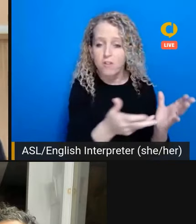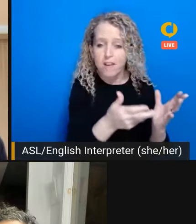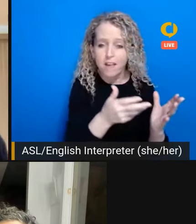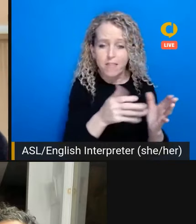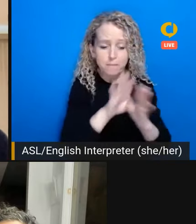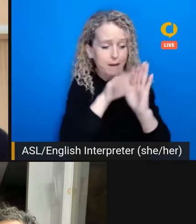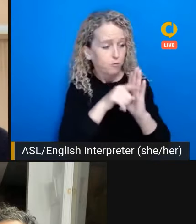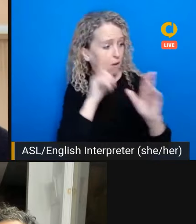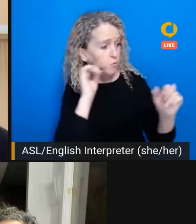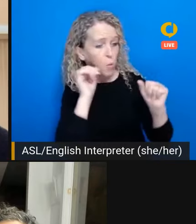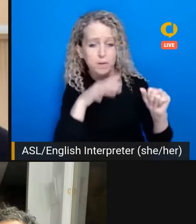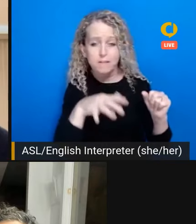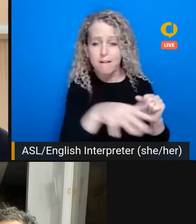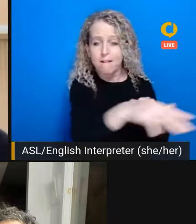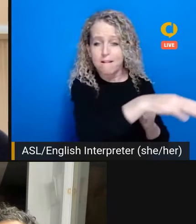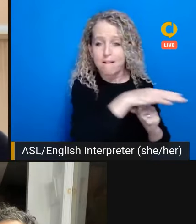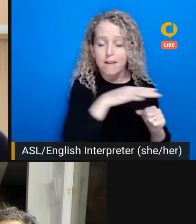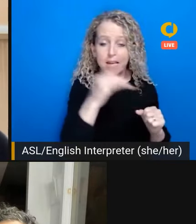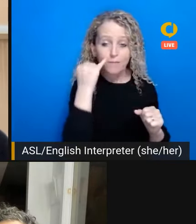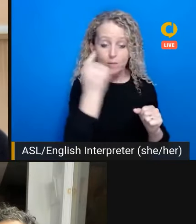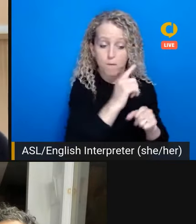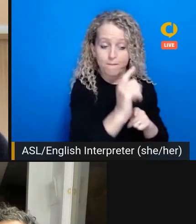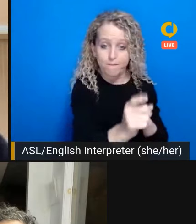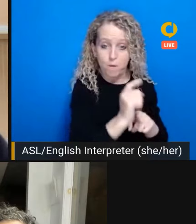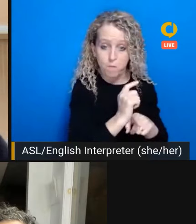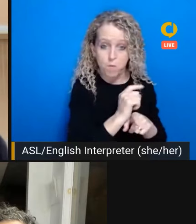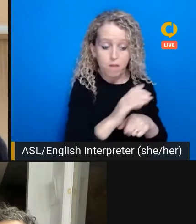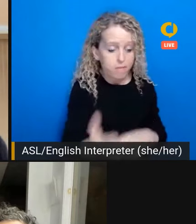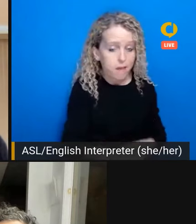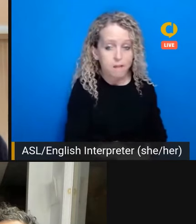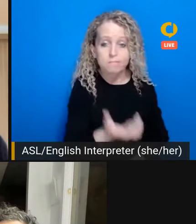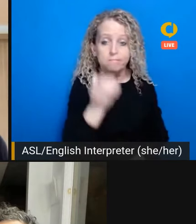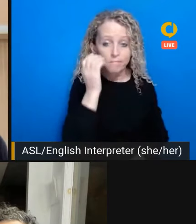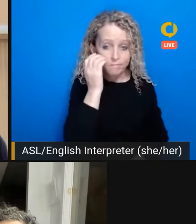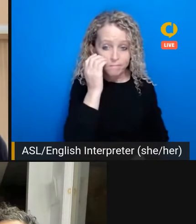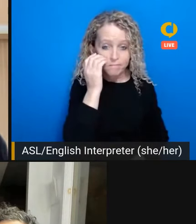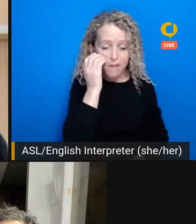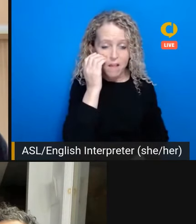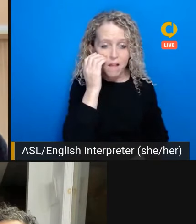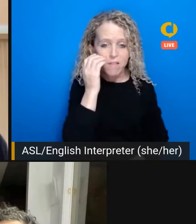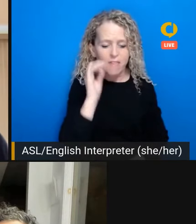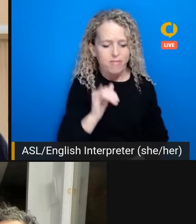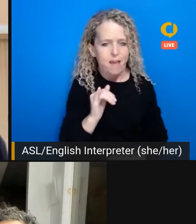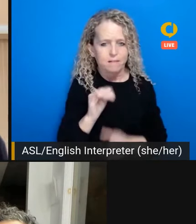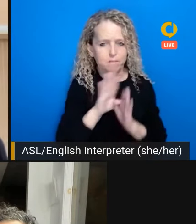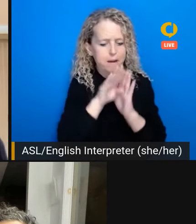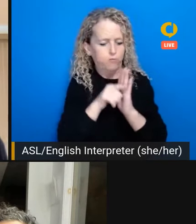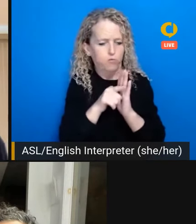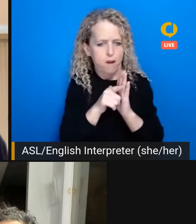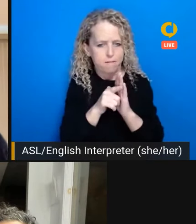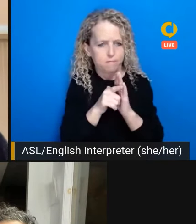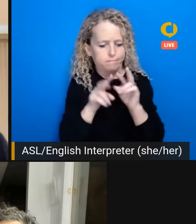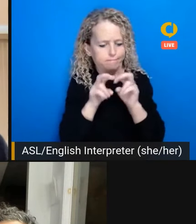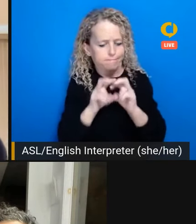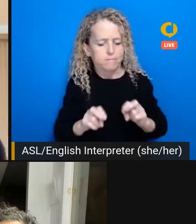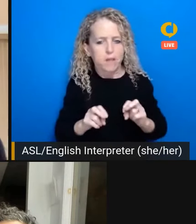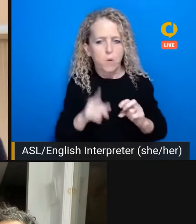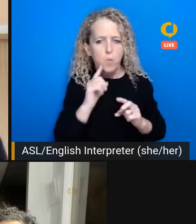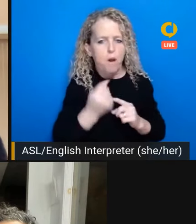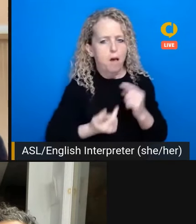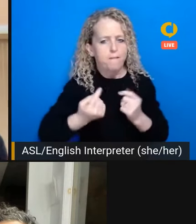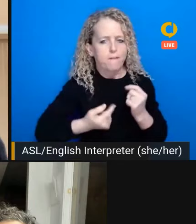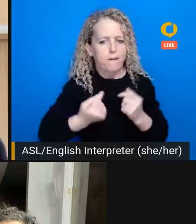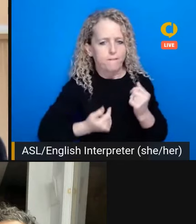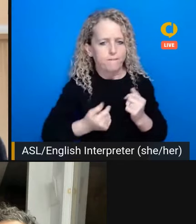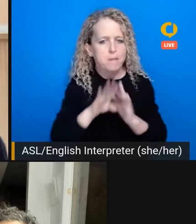background noise, if somebody calls us on our cell phone, is canceled by this algorithm. So we are carrying it, we are